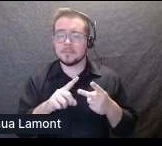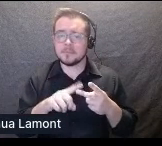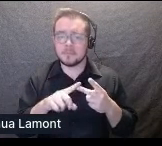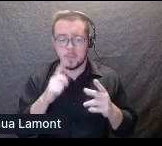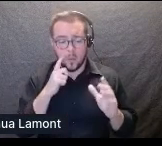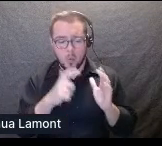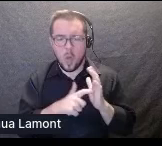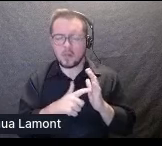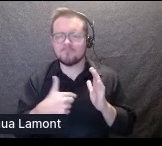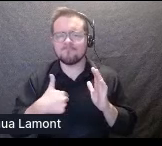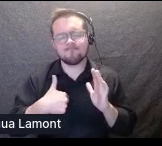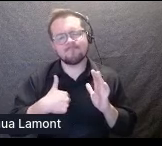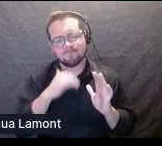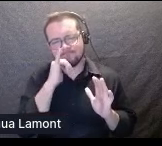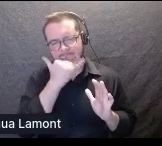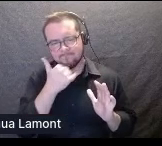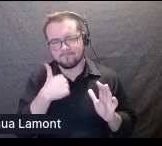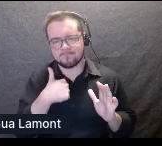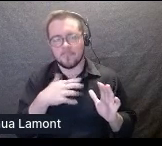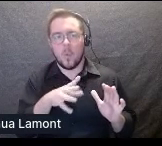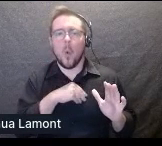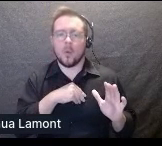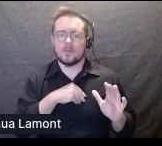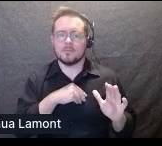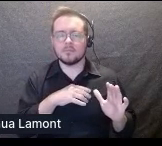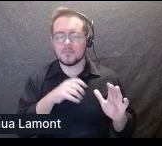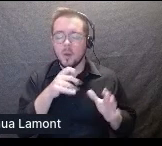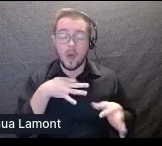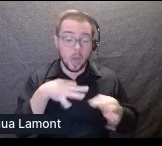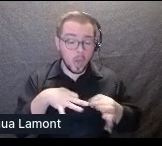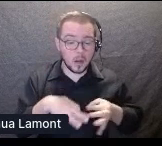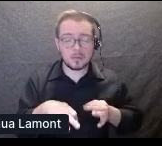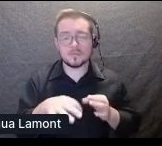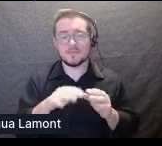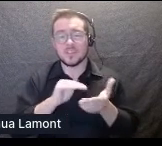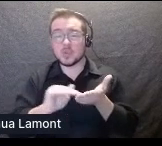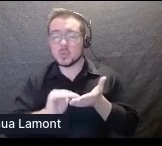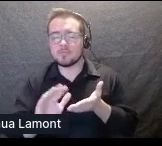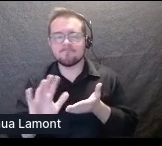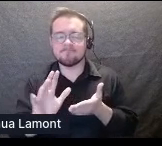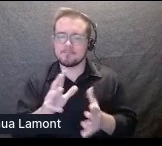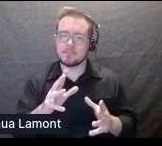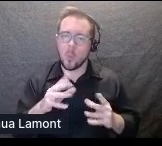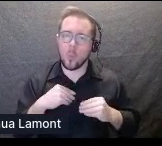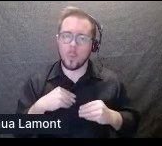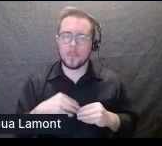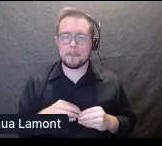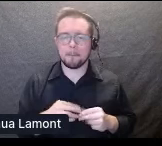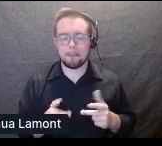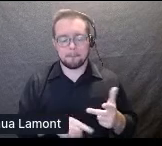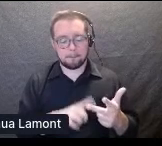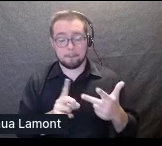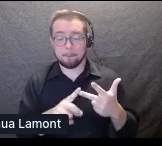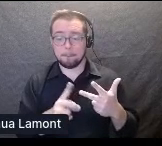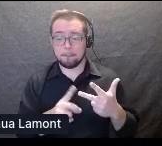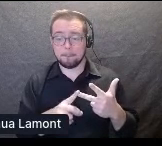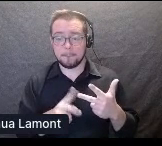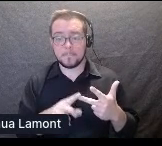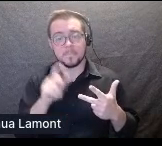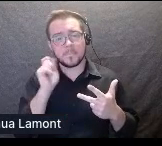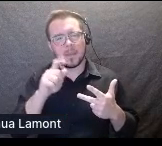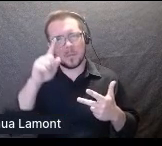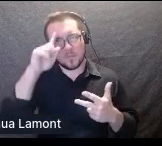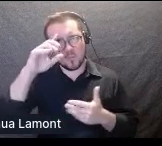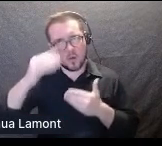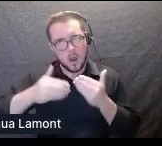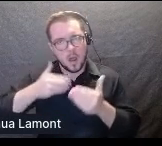make a mistake and own it instead of explaining it or making excuses. Another thing that can be helpful is to